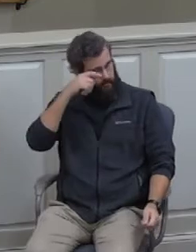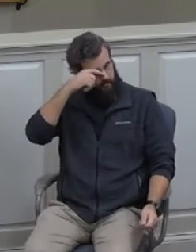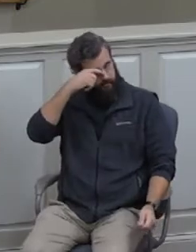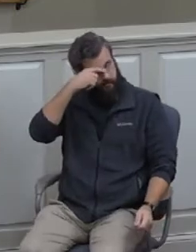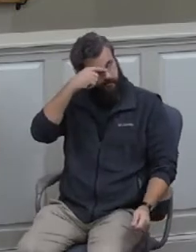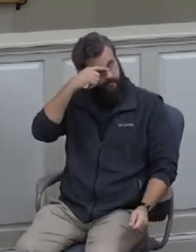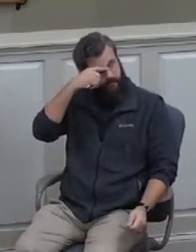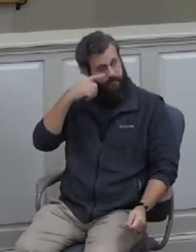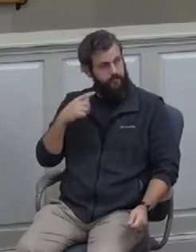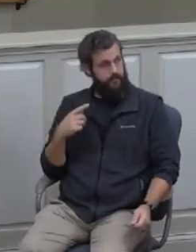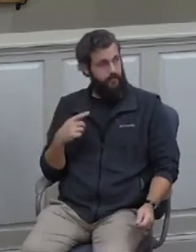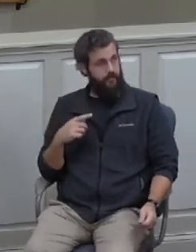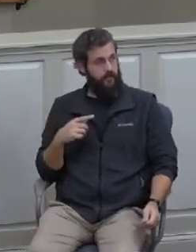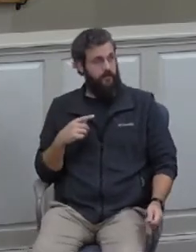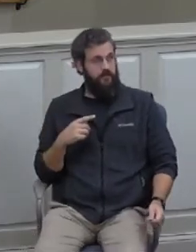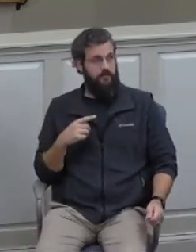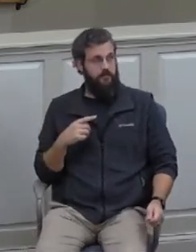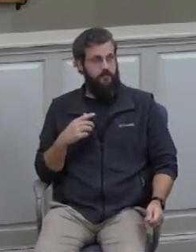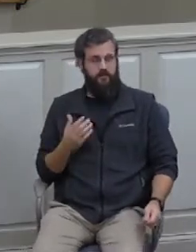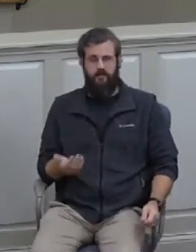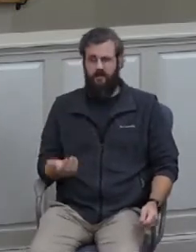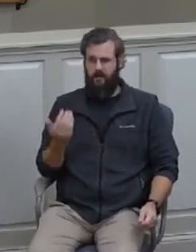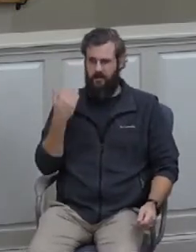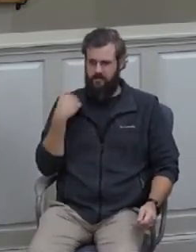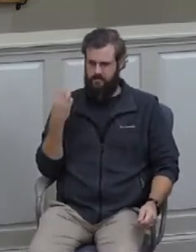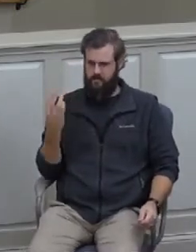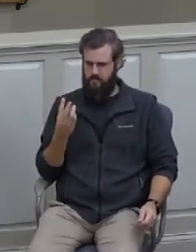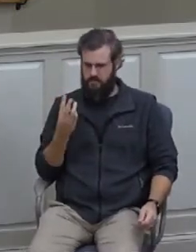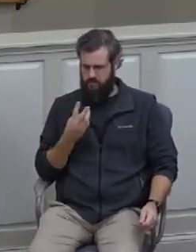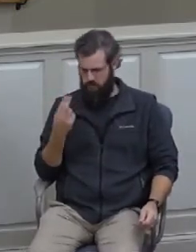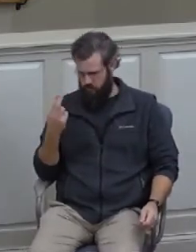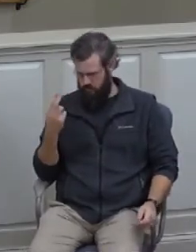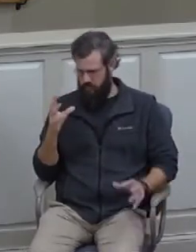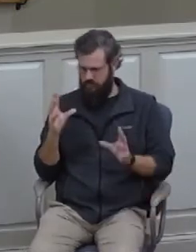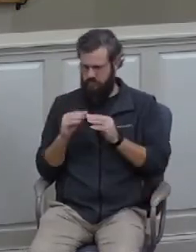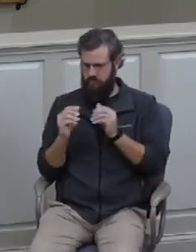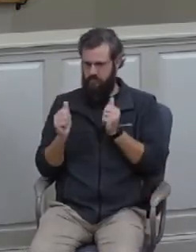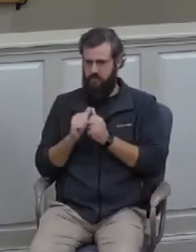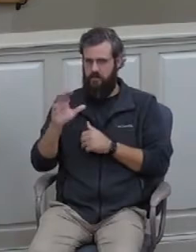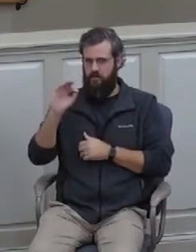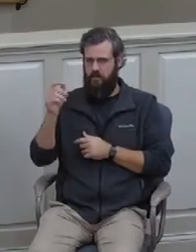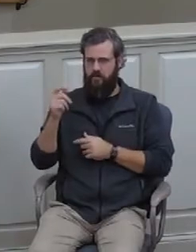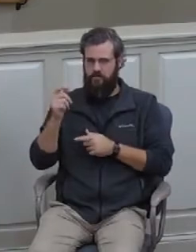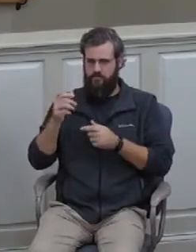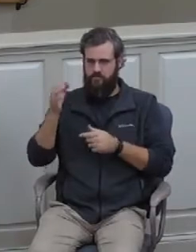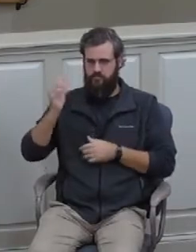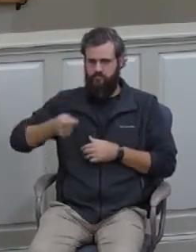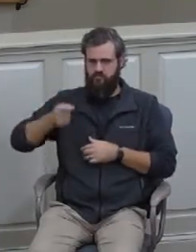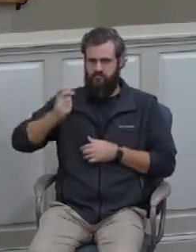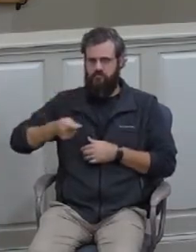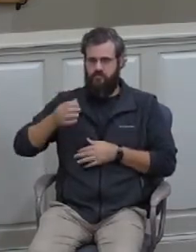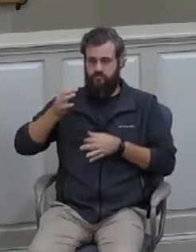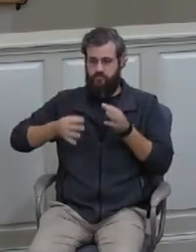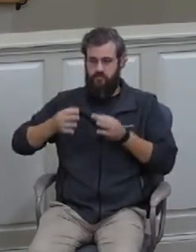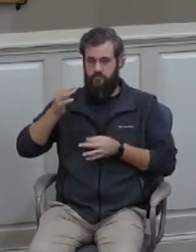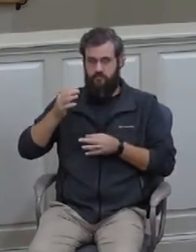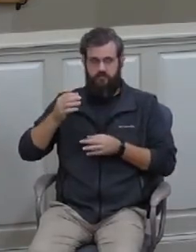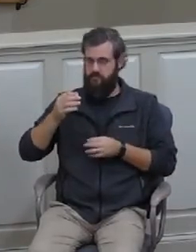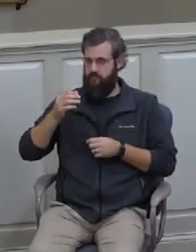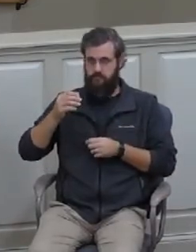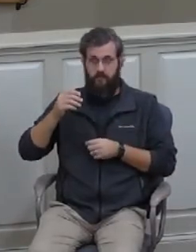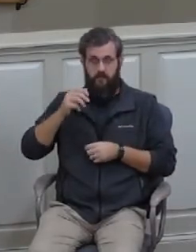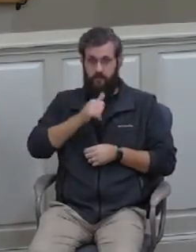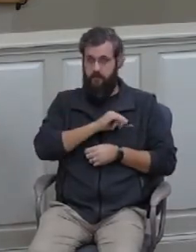Yeah. The meeting we had last Thursday with the county judge executive that the mayor couldn't make because he was out of town on